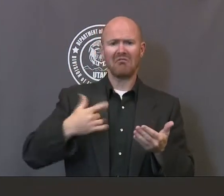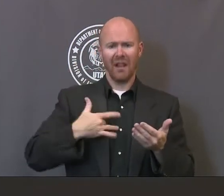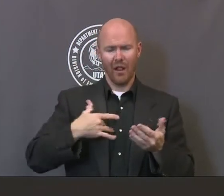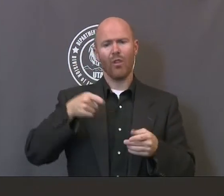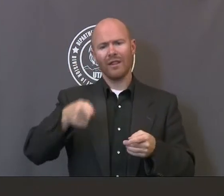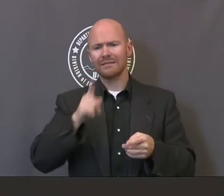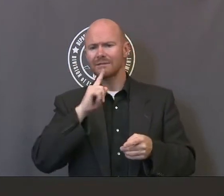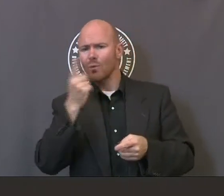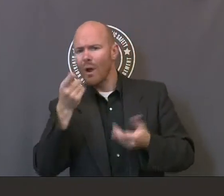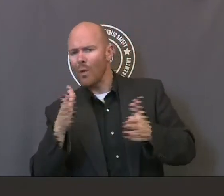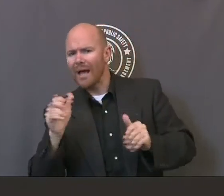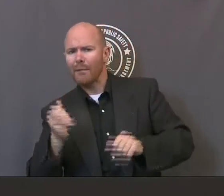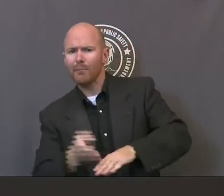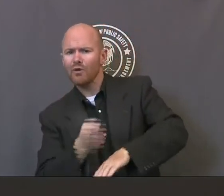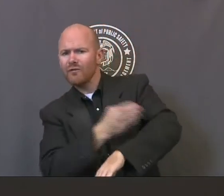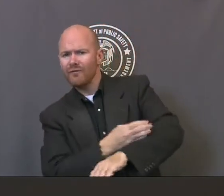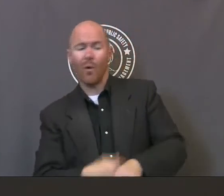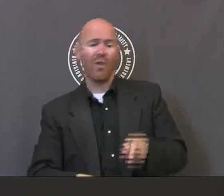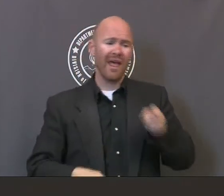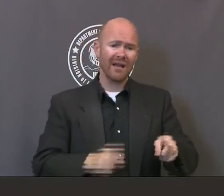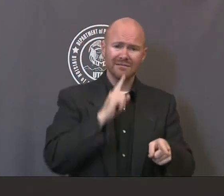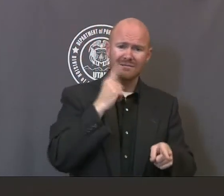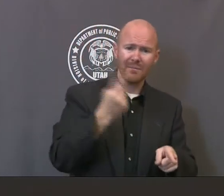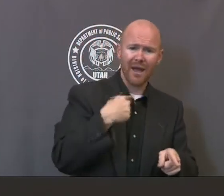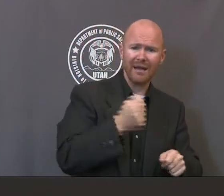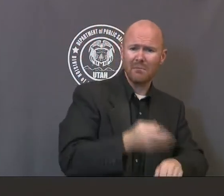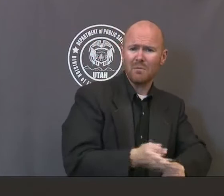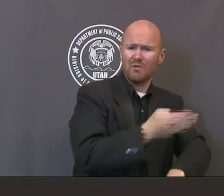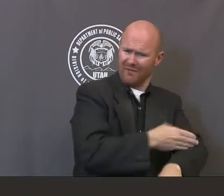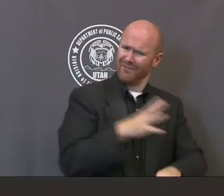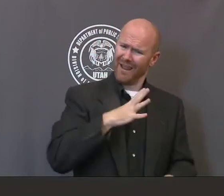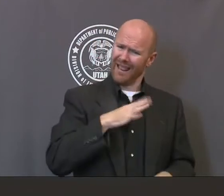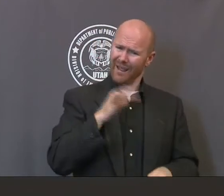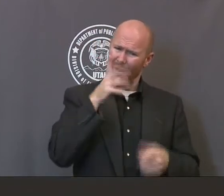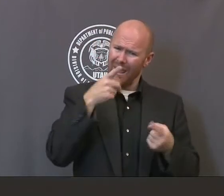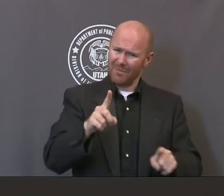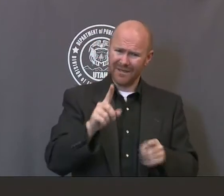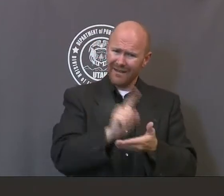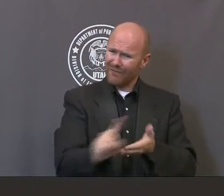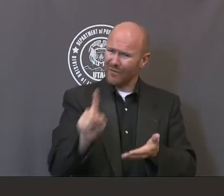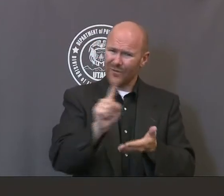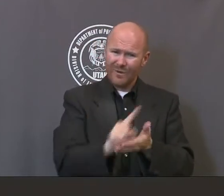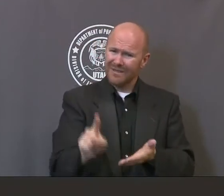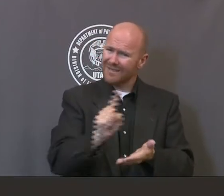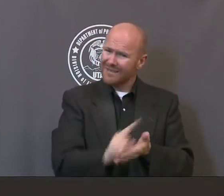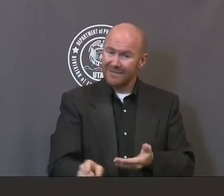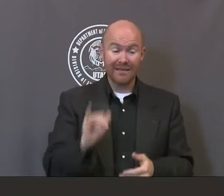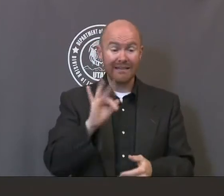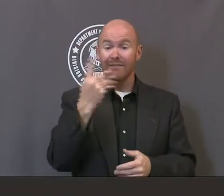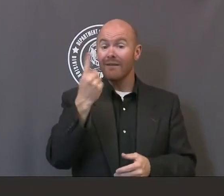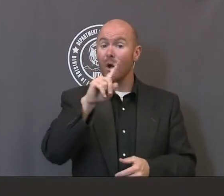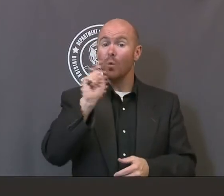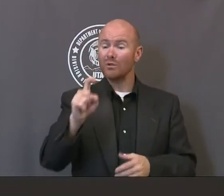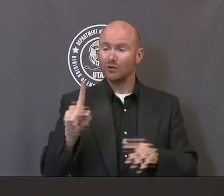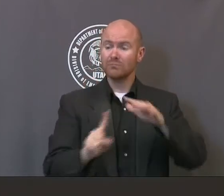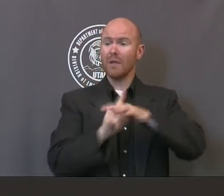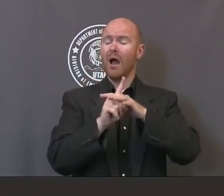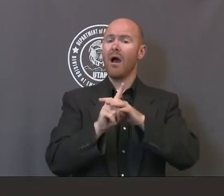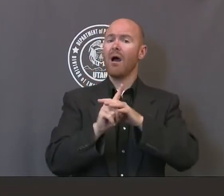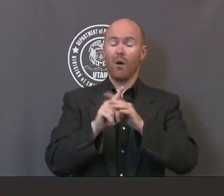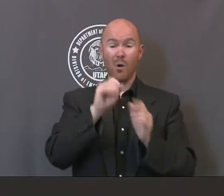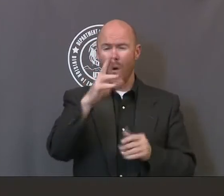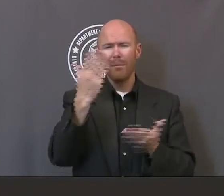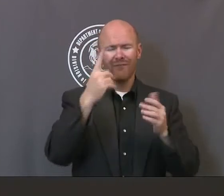going to be something that we'll be able to adapt and modify and improve as we get new information or have questions that maybe we've not thought about to this